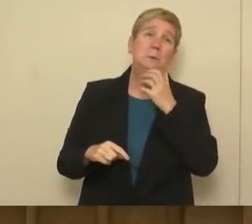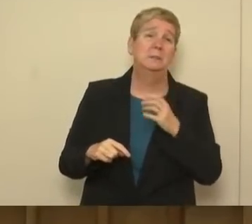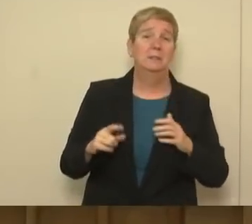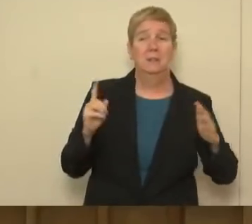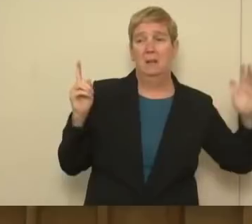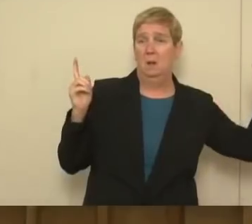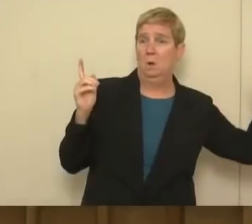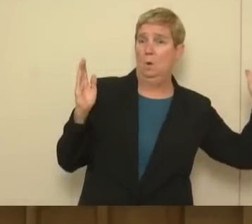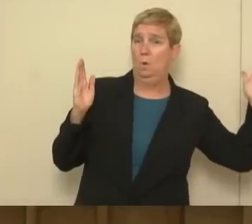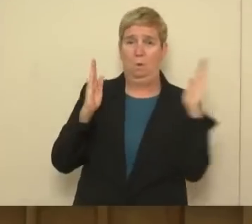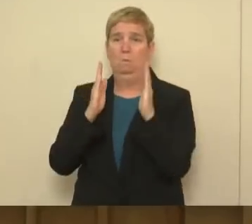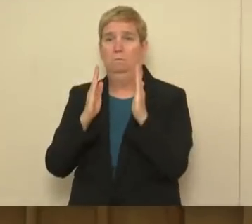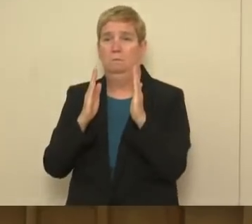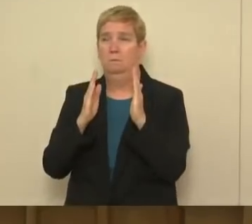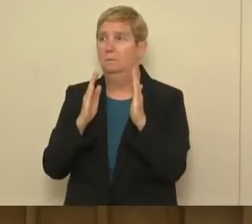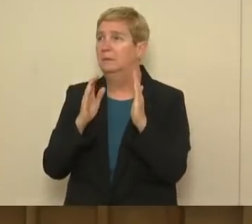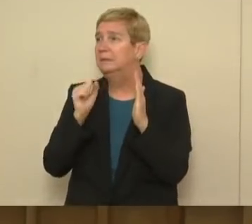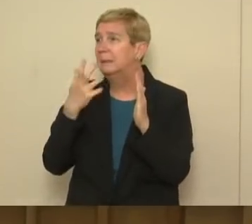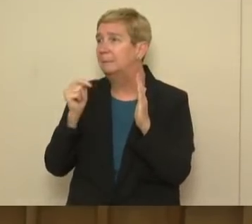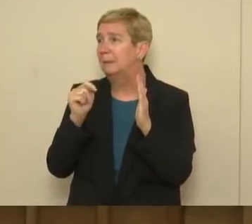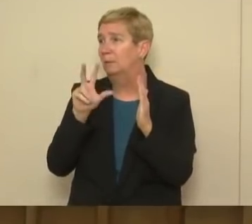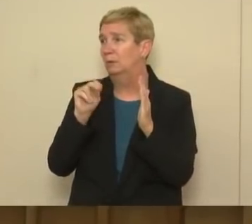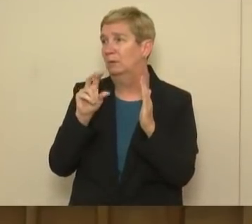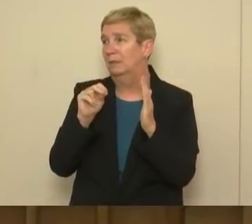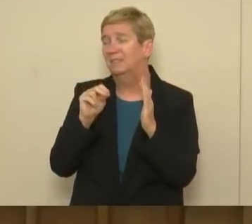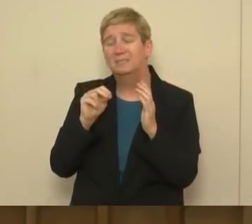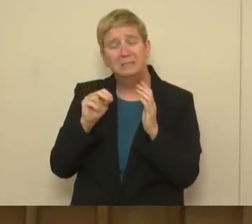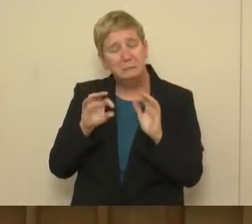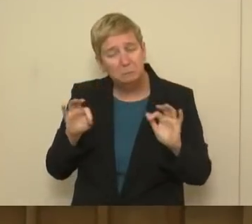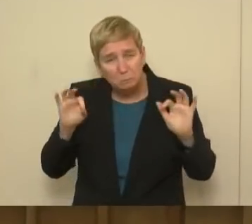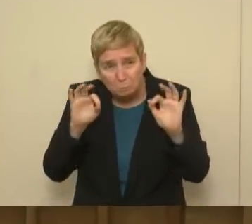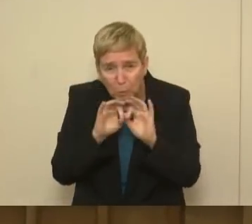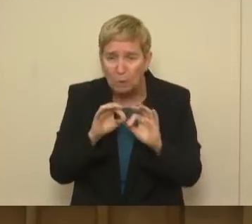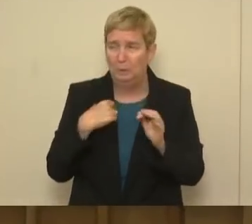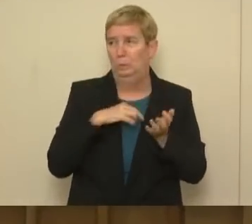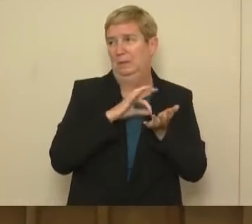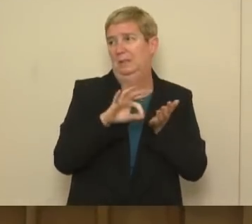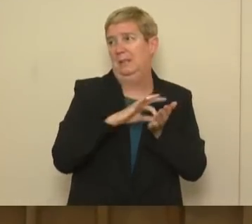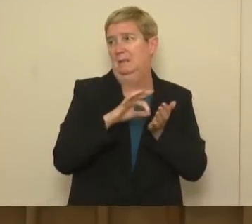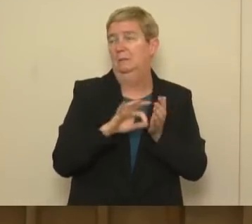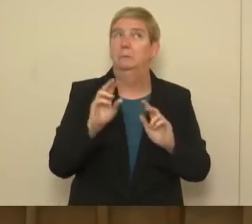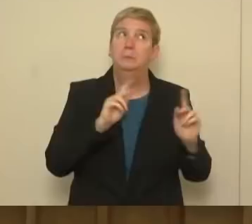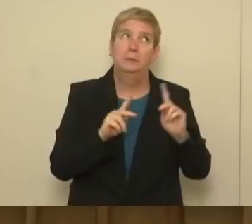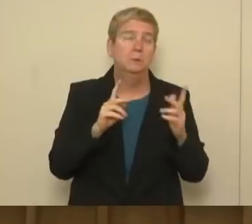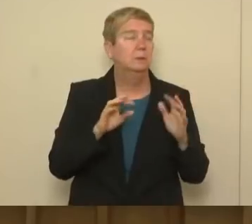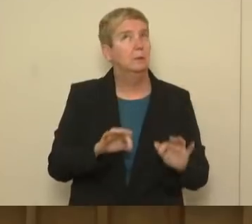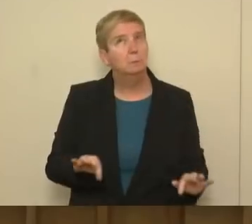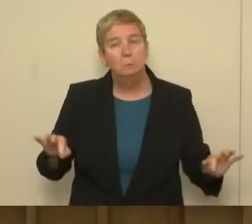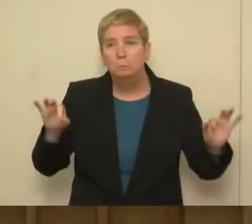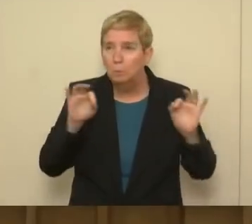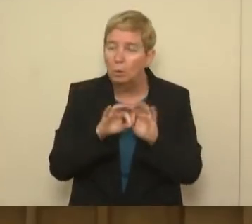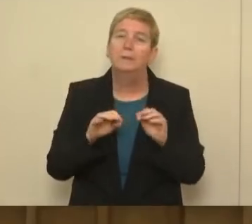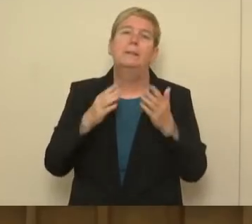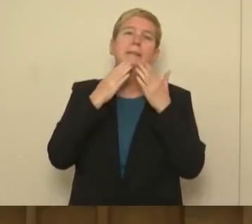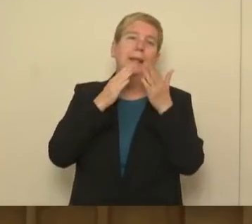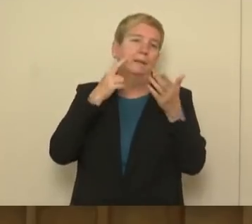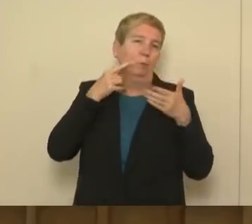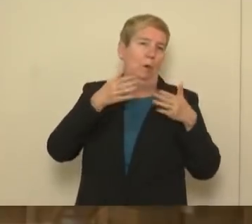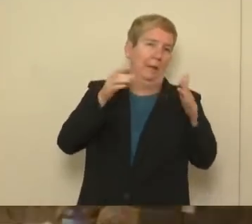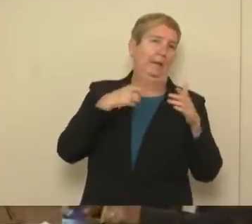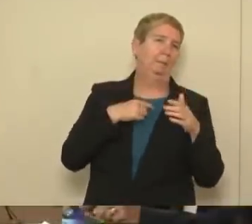ratcheted up to September 30th, and we need people to be counted. So thank you so much for that question and the opportunity to talk about the virtual questionnaire